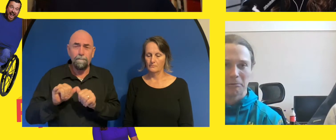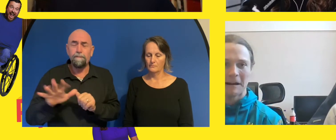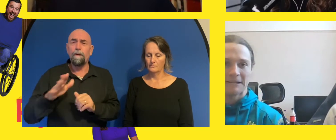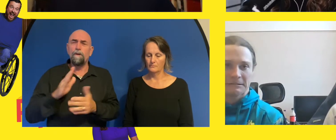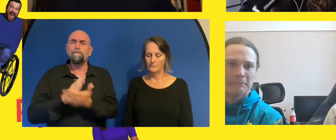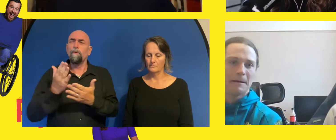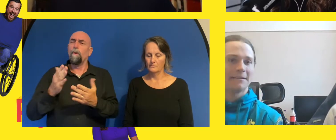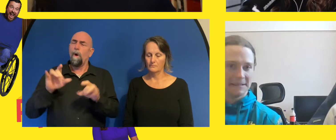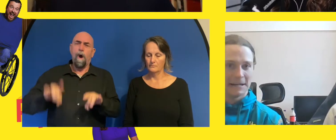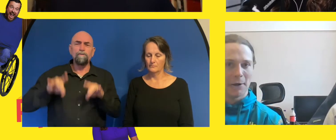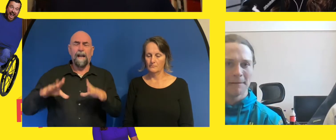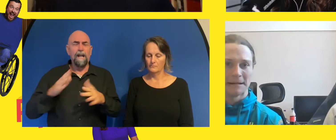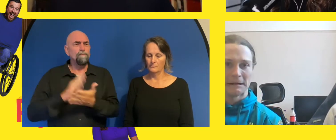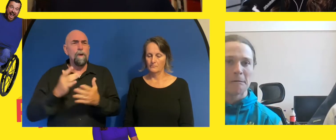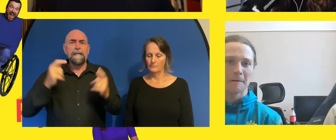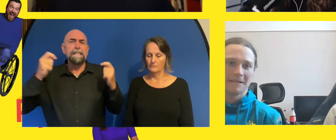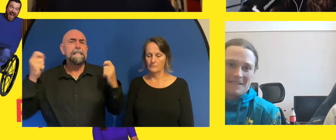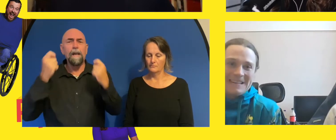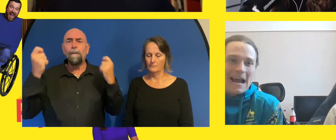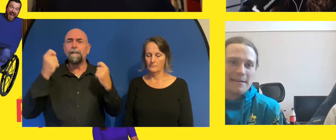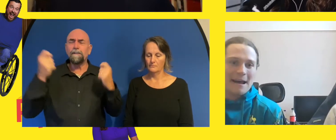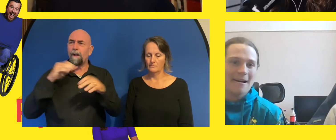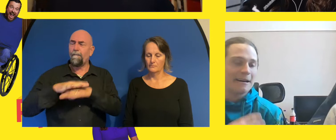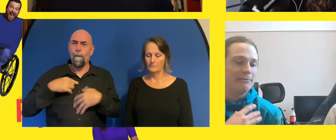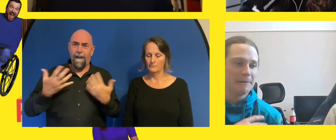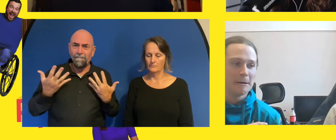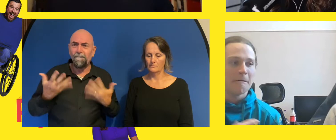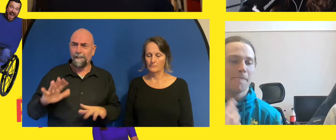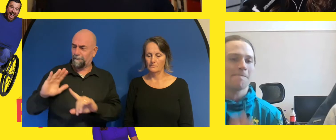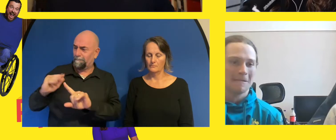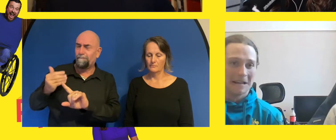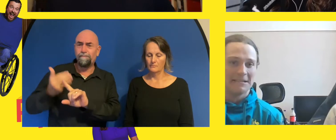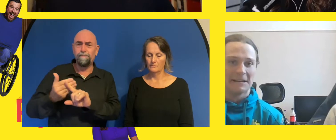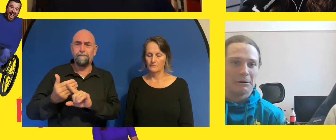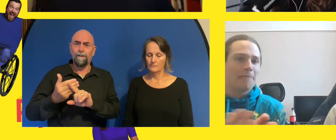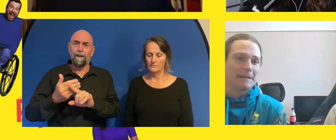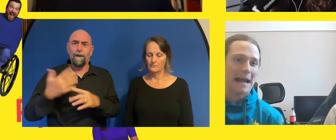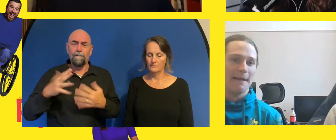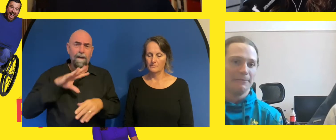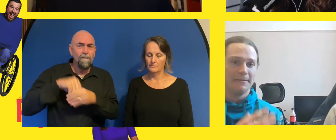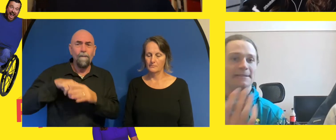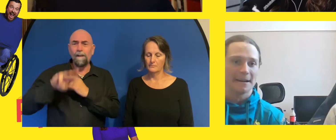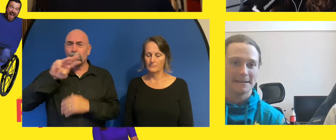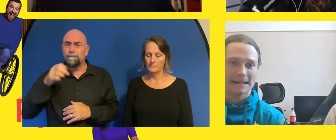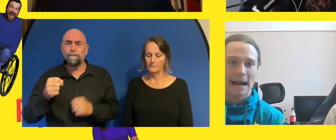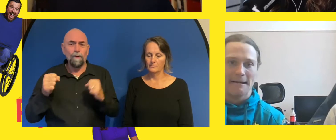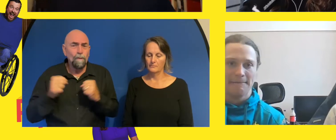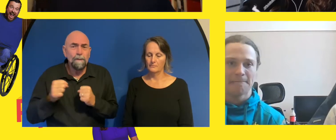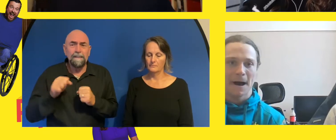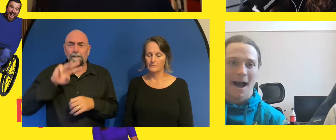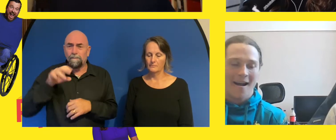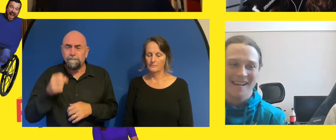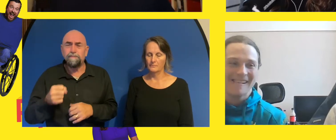past 2 weeks compared to the opening, where it's that kind of representing of the game, the start of the